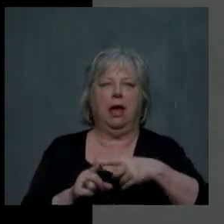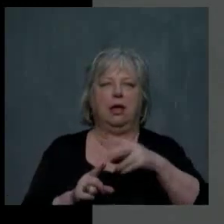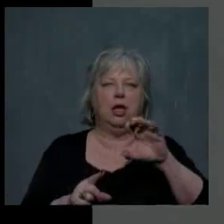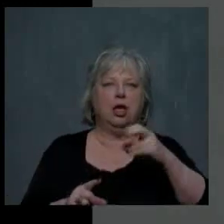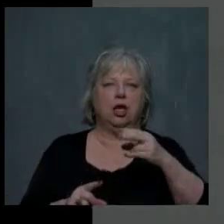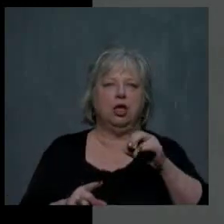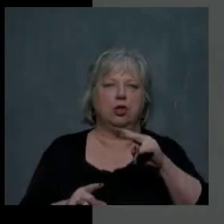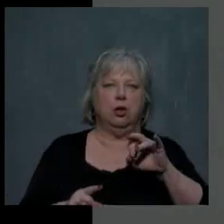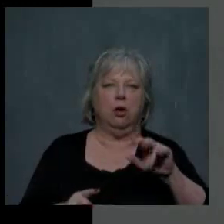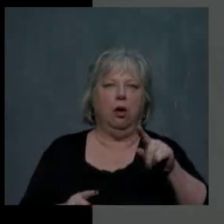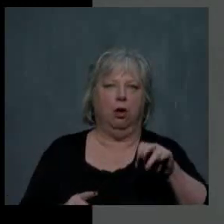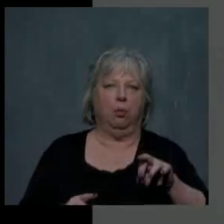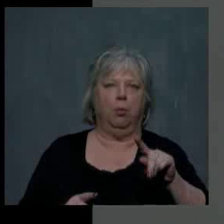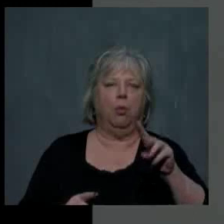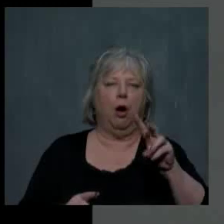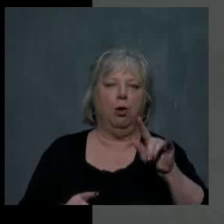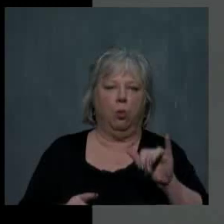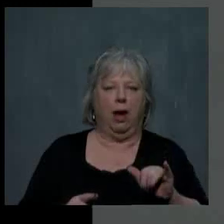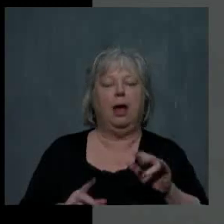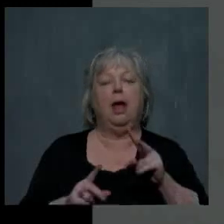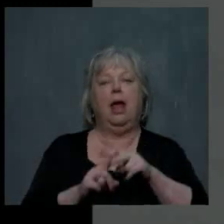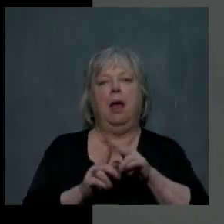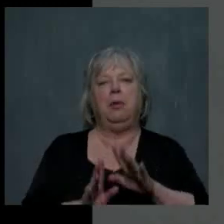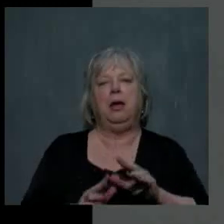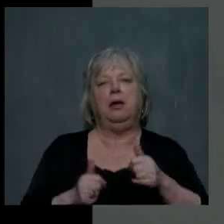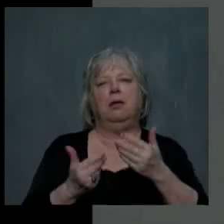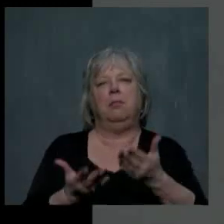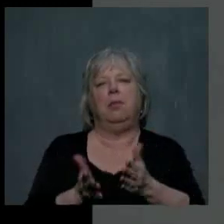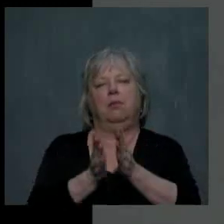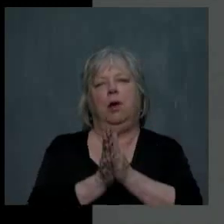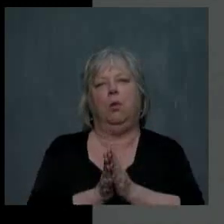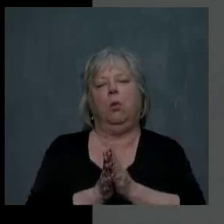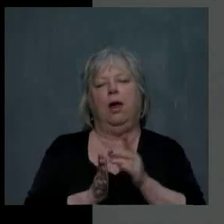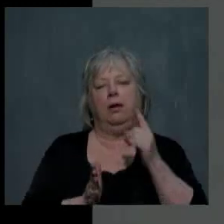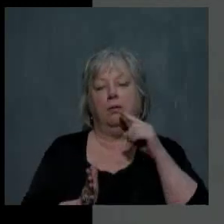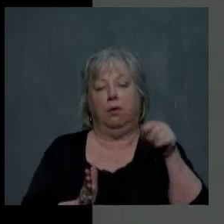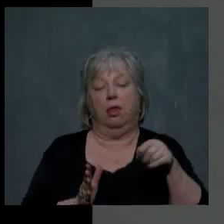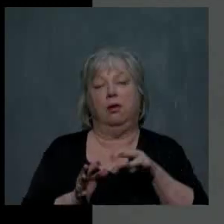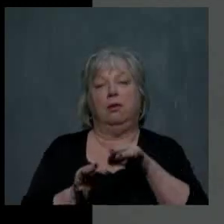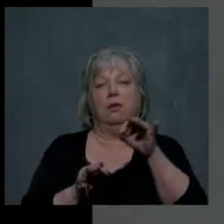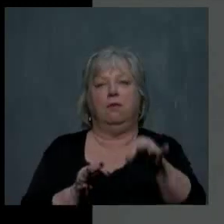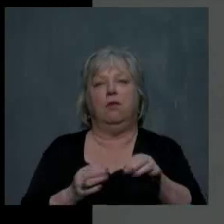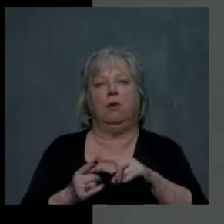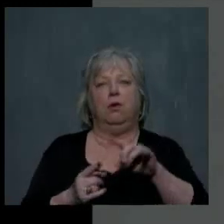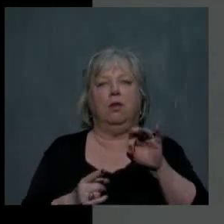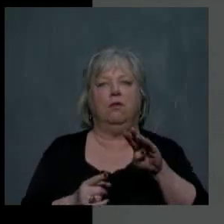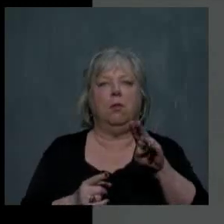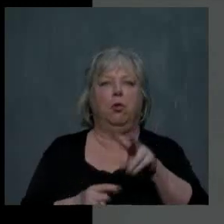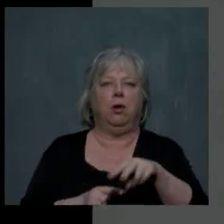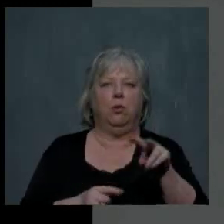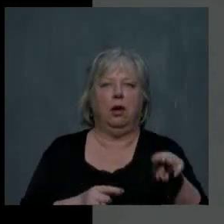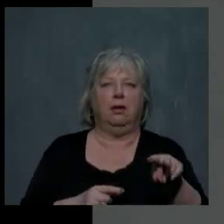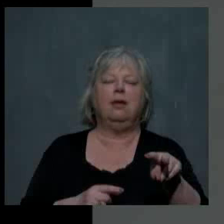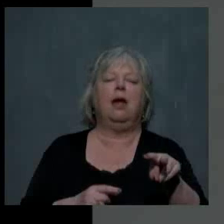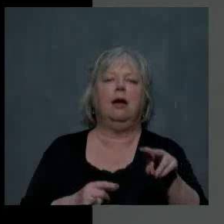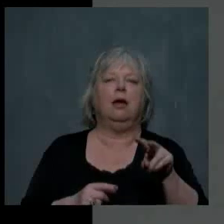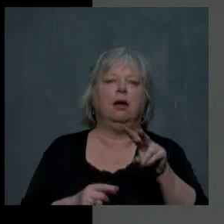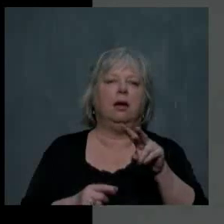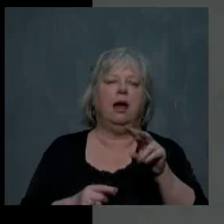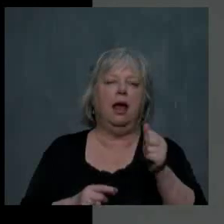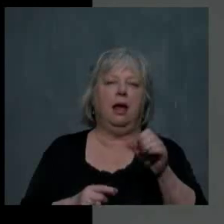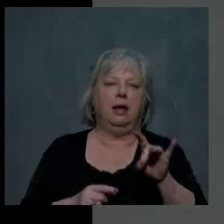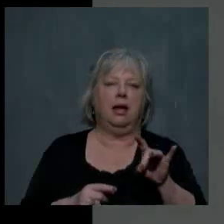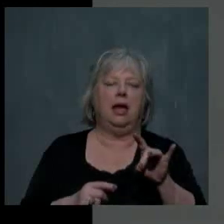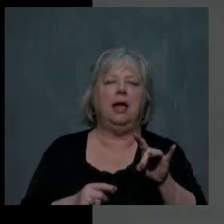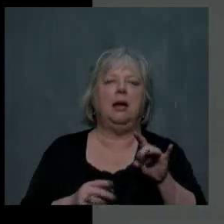submitted a request dated January 2nd, 2018, requesting deferral of this item to the February 22nd, 2018 public